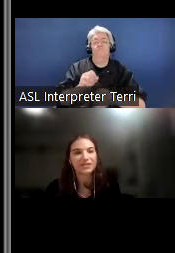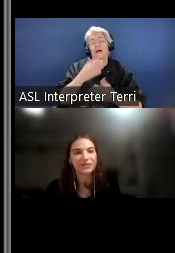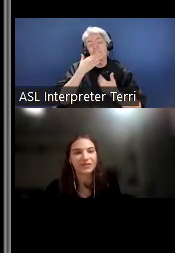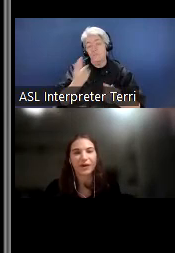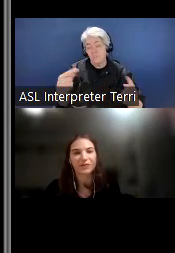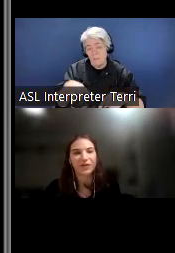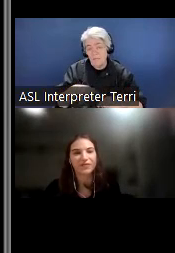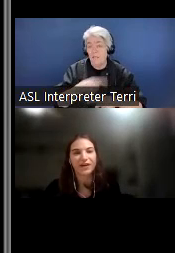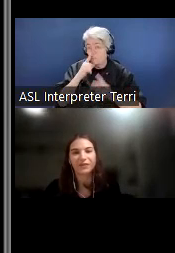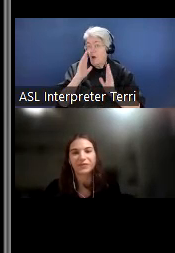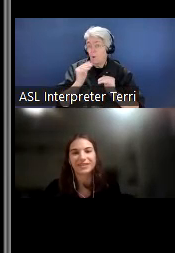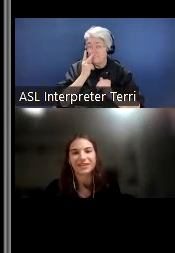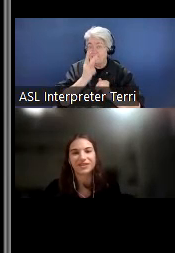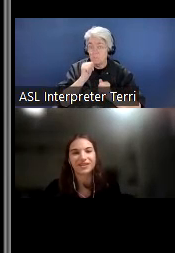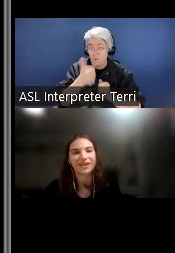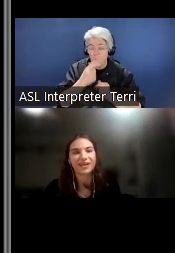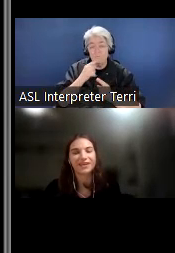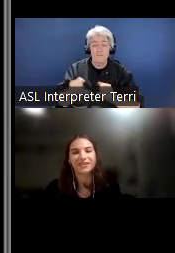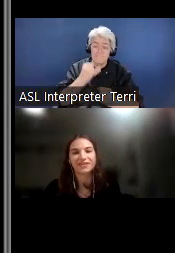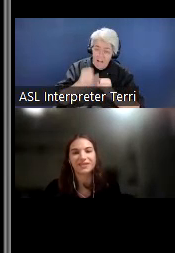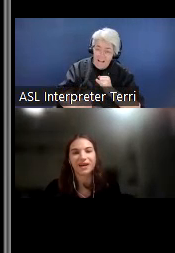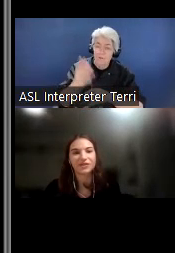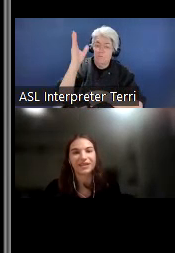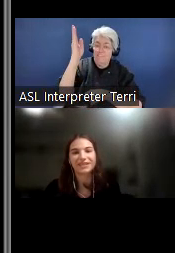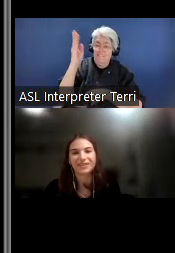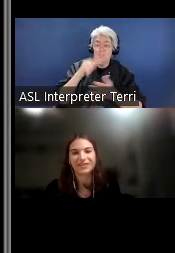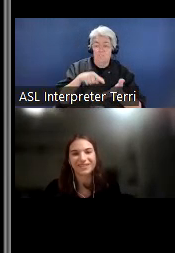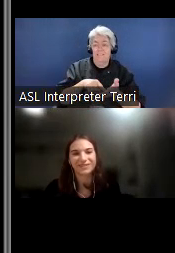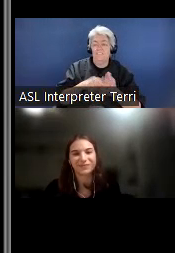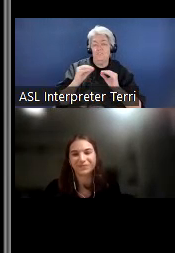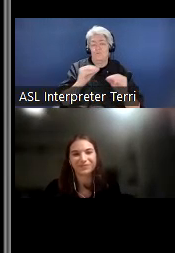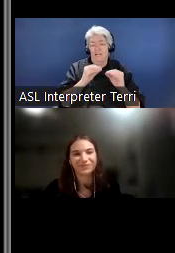and we hope to see you tomorrow for the final presentation in this training series.